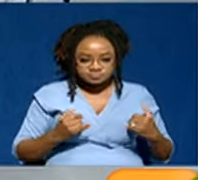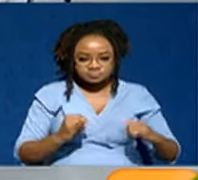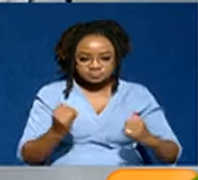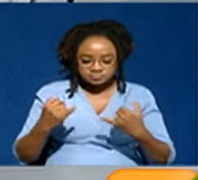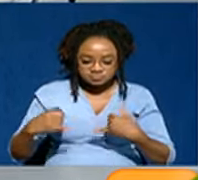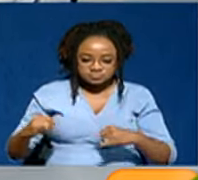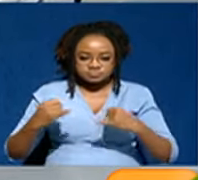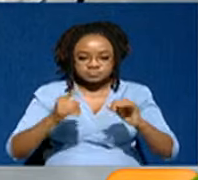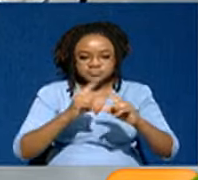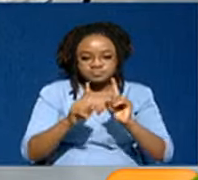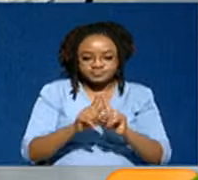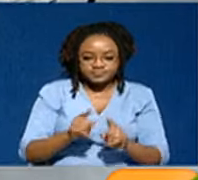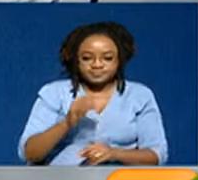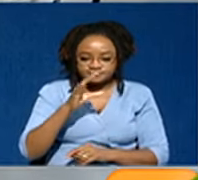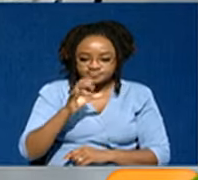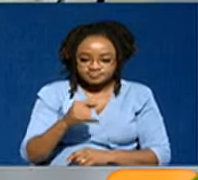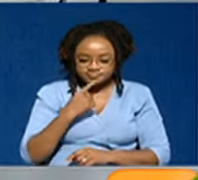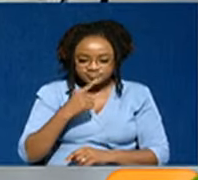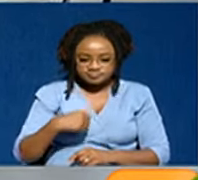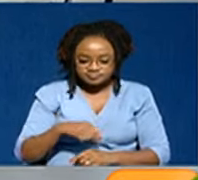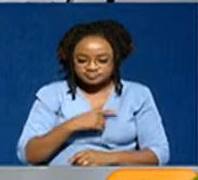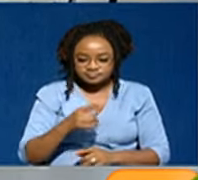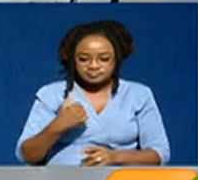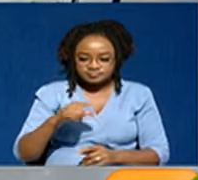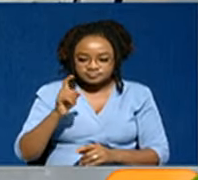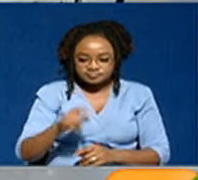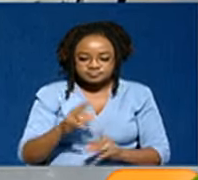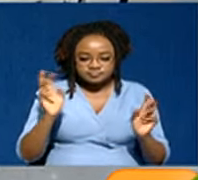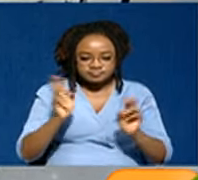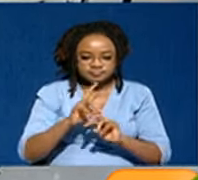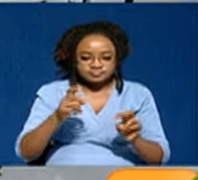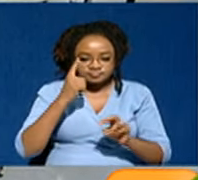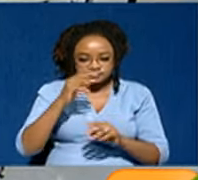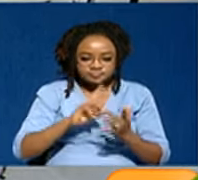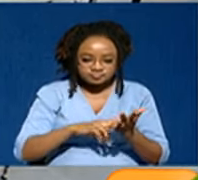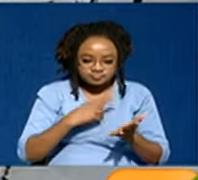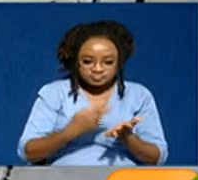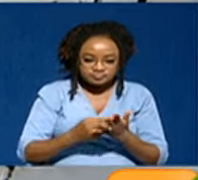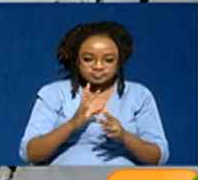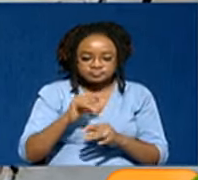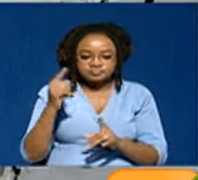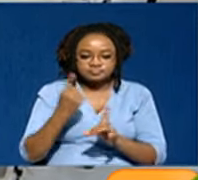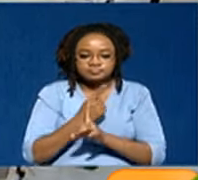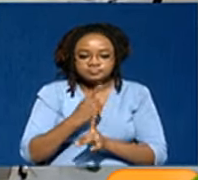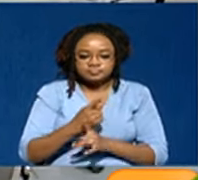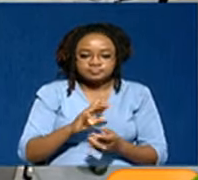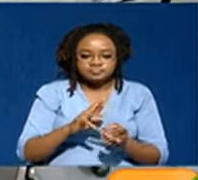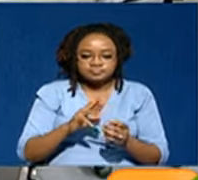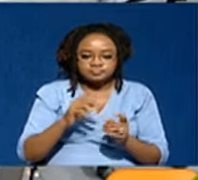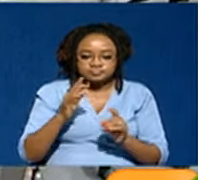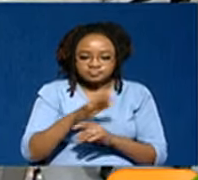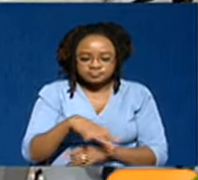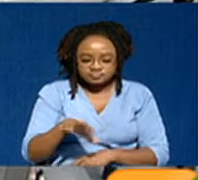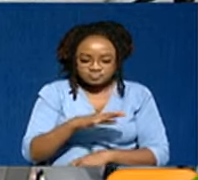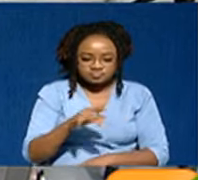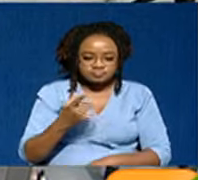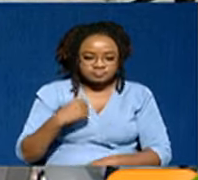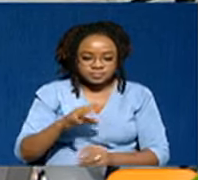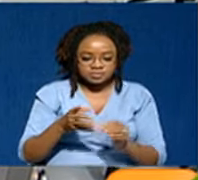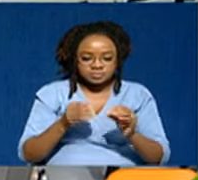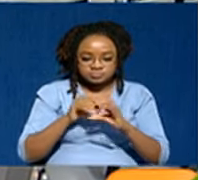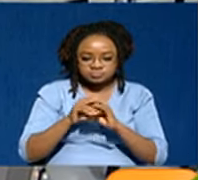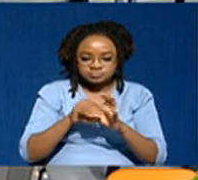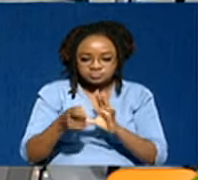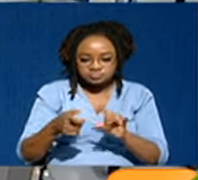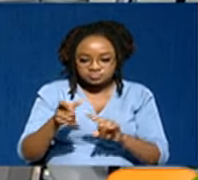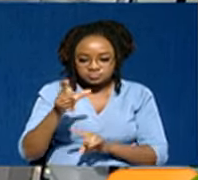secretary actually told us to ensure that we look for resources from other sources, and we were able to fill in what was required to post the